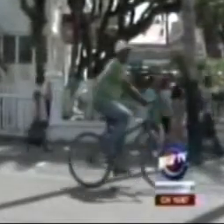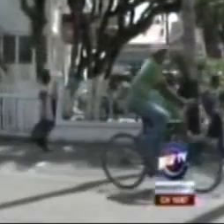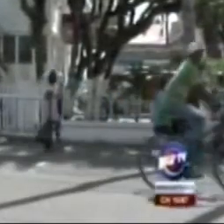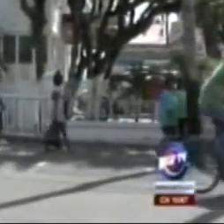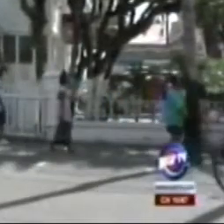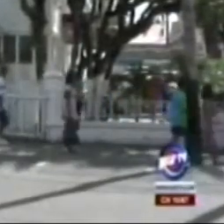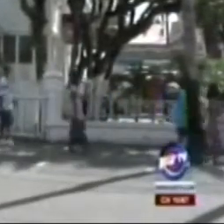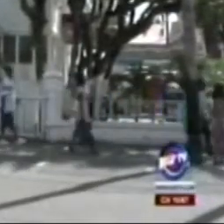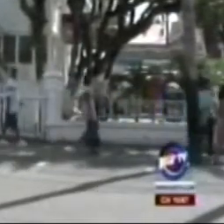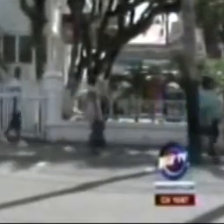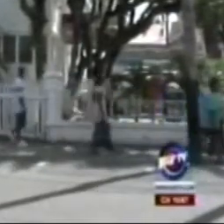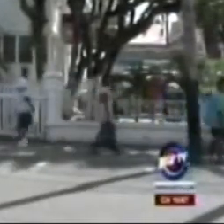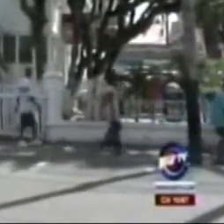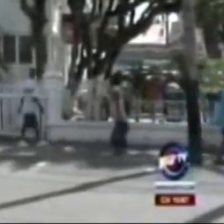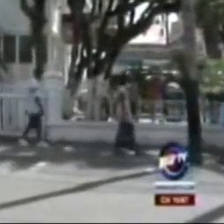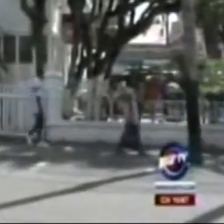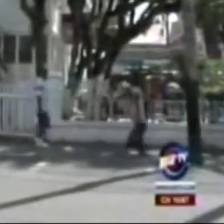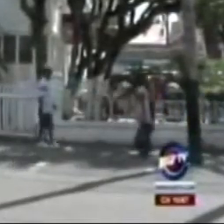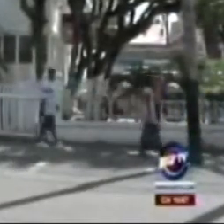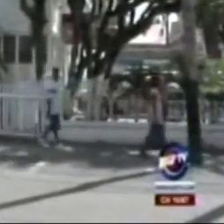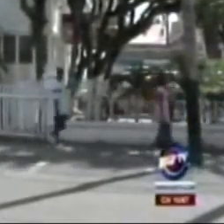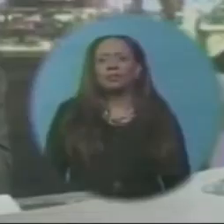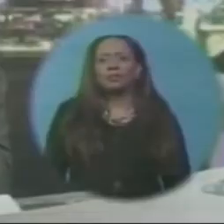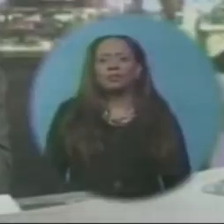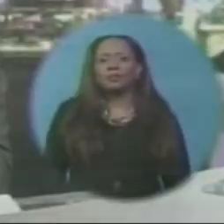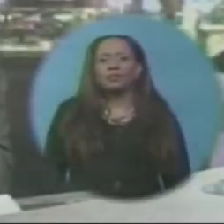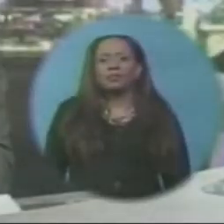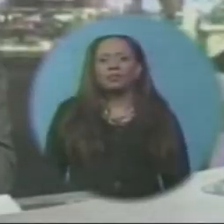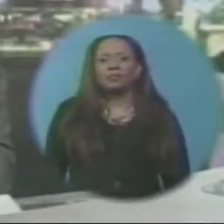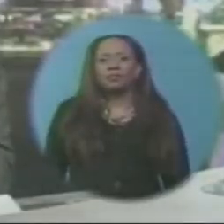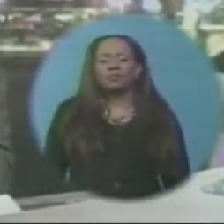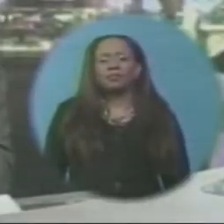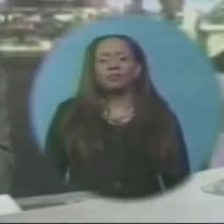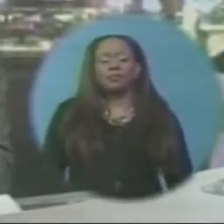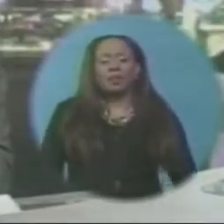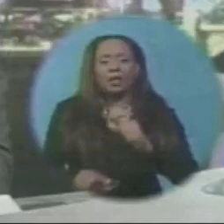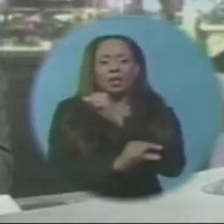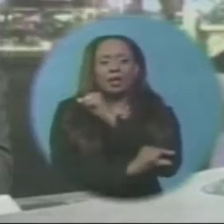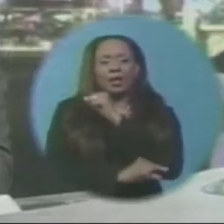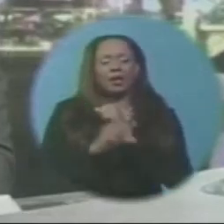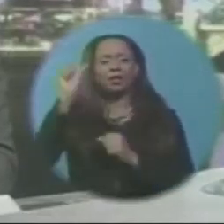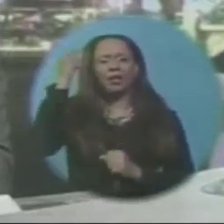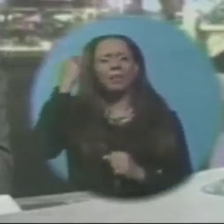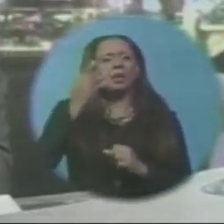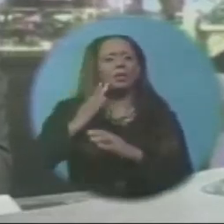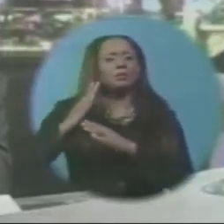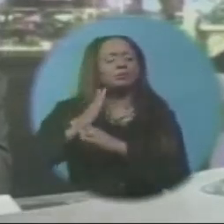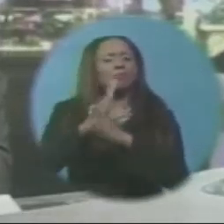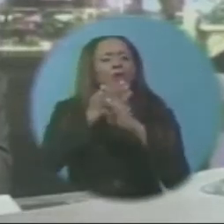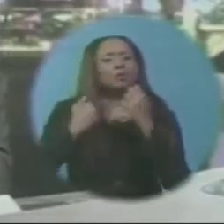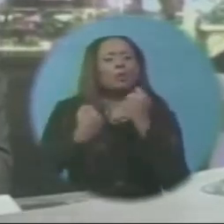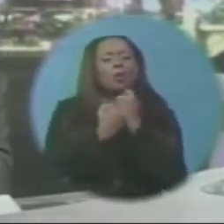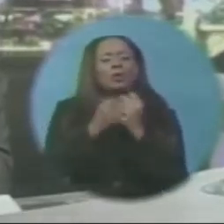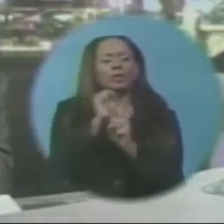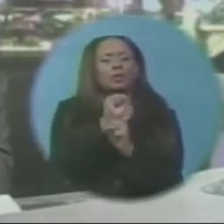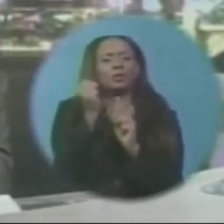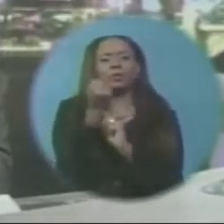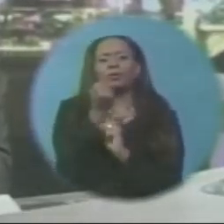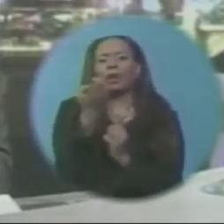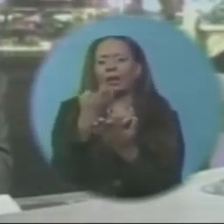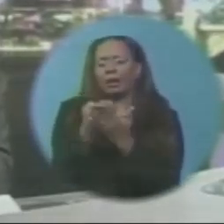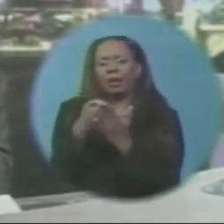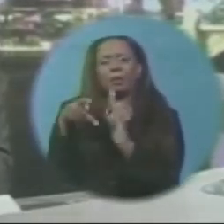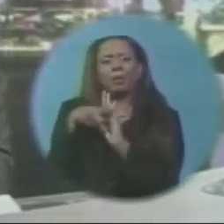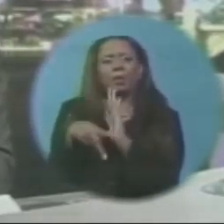by the male constable, who is a lance corporal. Guyana's government has defended its socio-economic policies of the